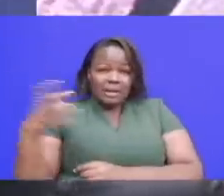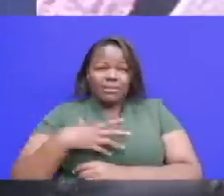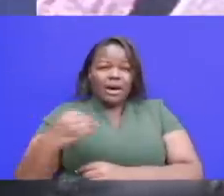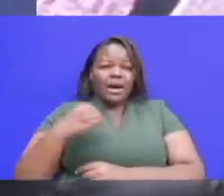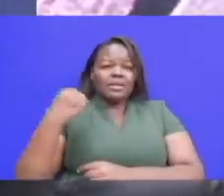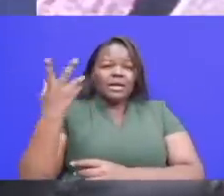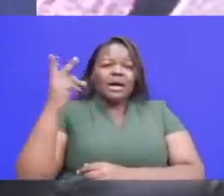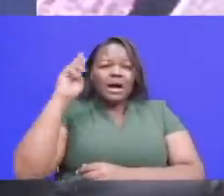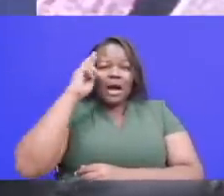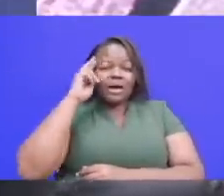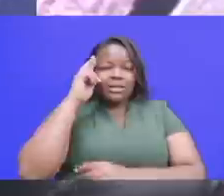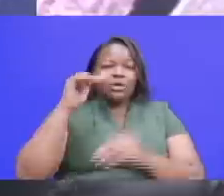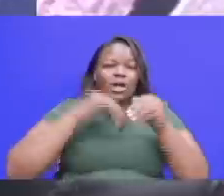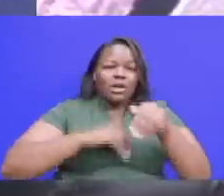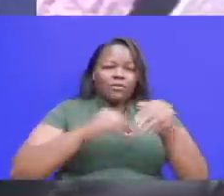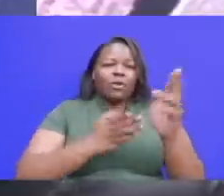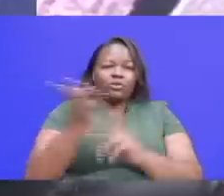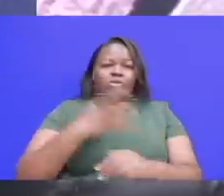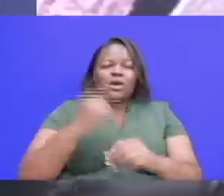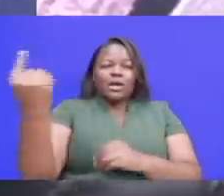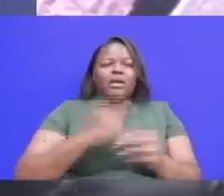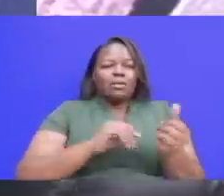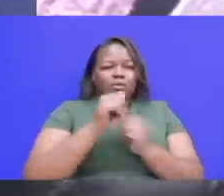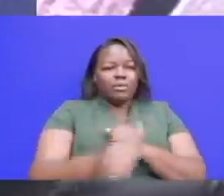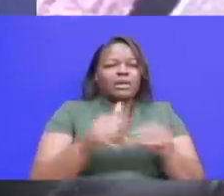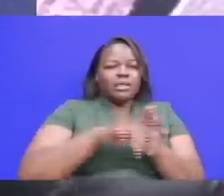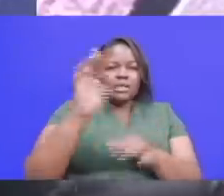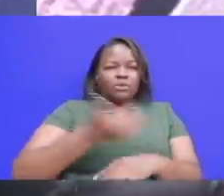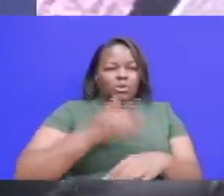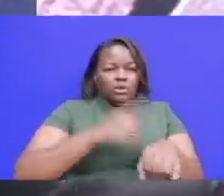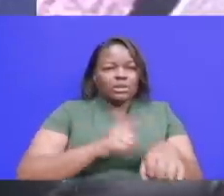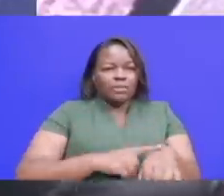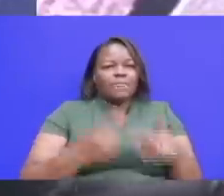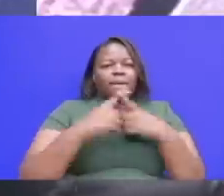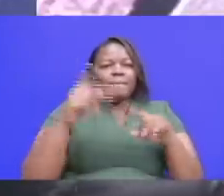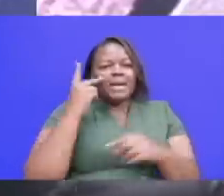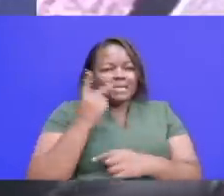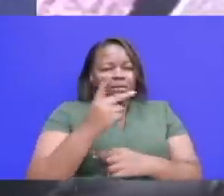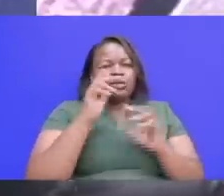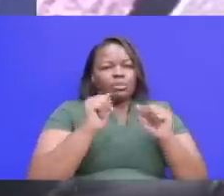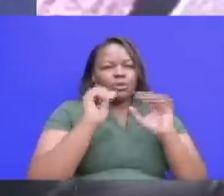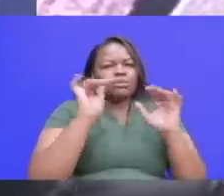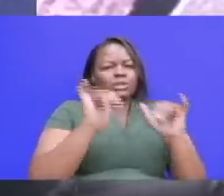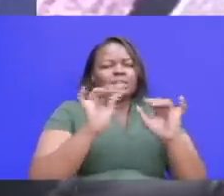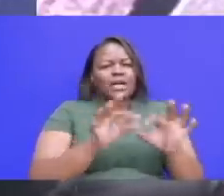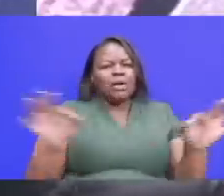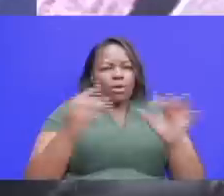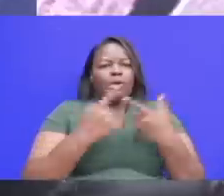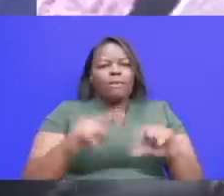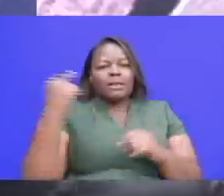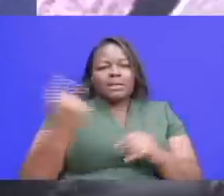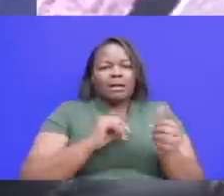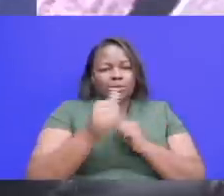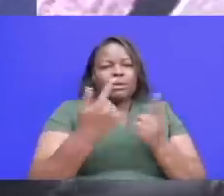he follows through and it will come to pass in his own time. Although the vision may tarry, it will come to pass. But the